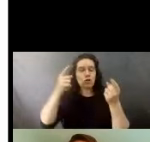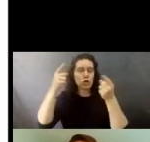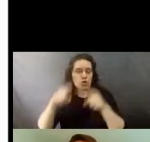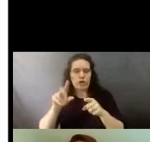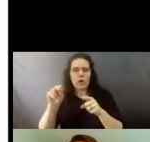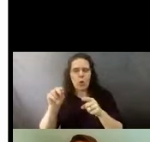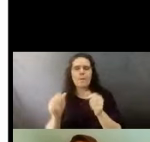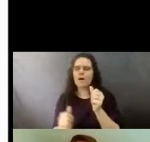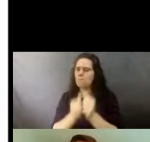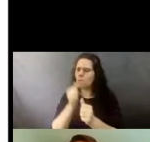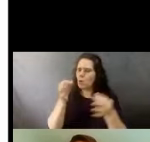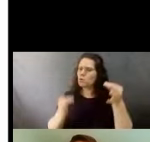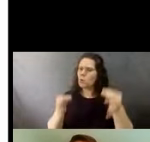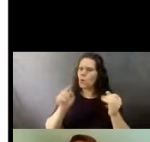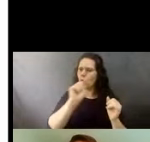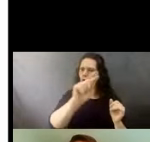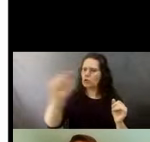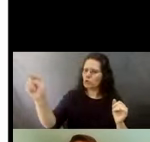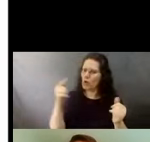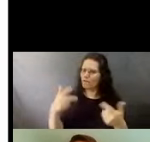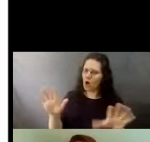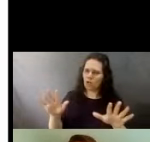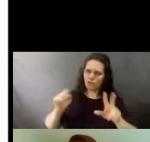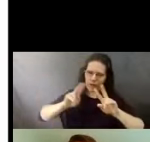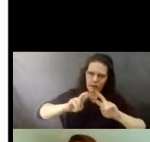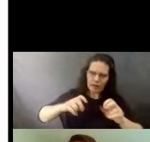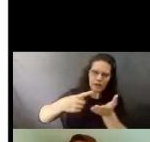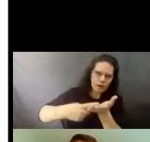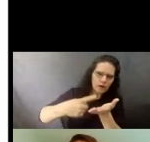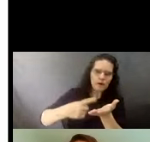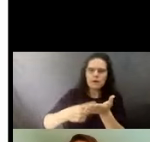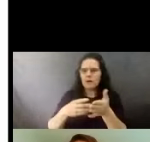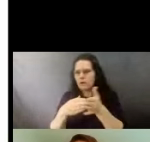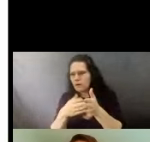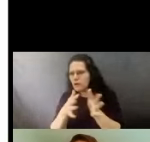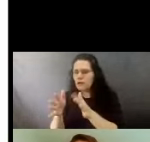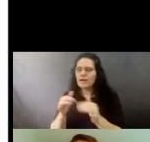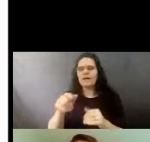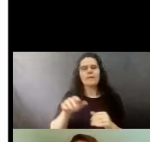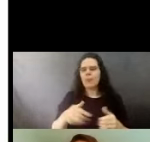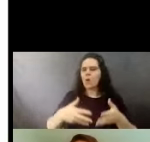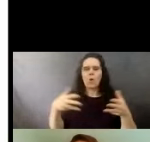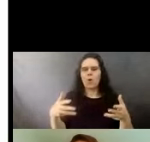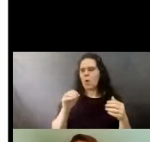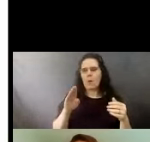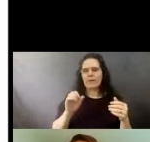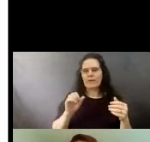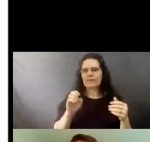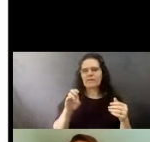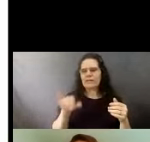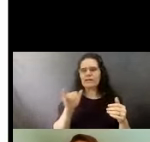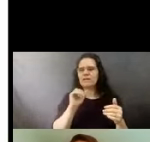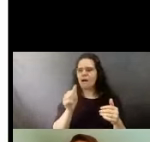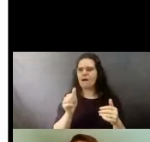who have looked at this issue have said that obesity, again, in and of itself is not an underlying impairment under the